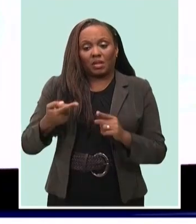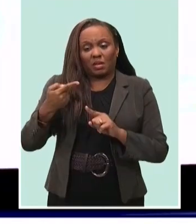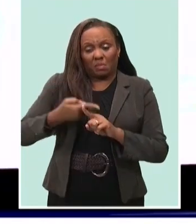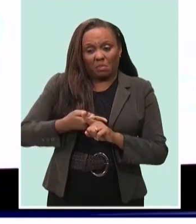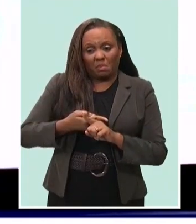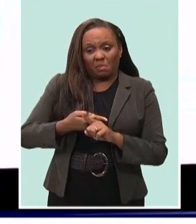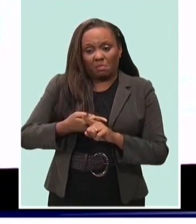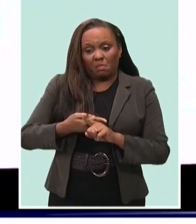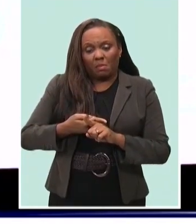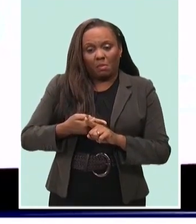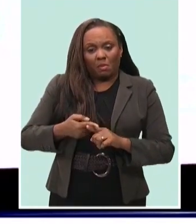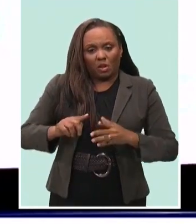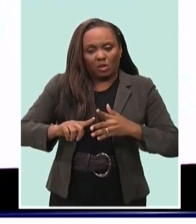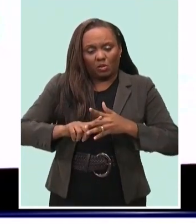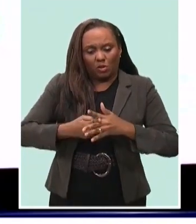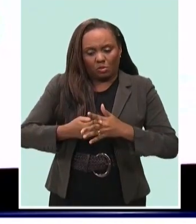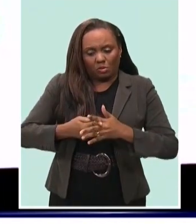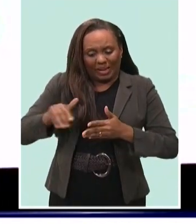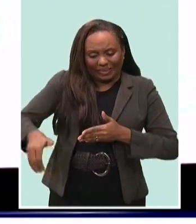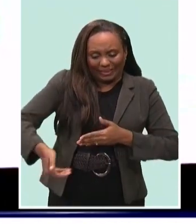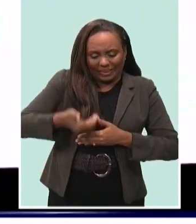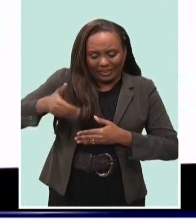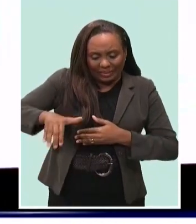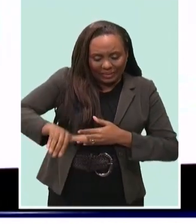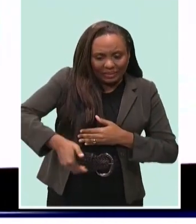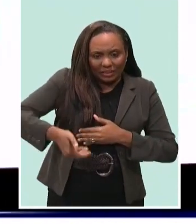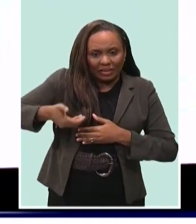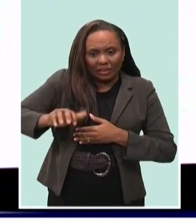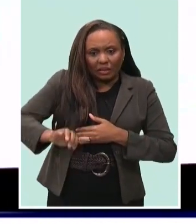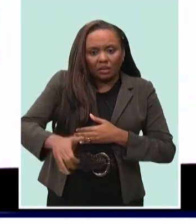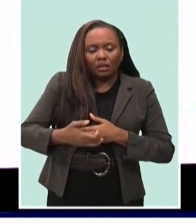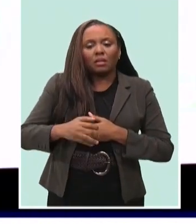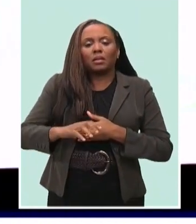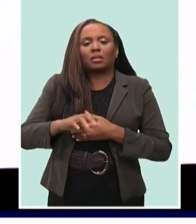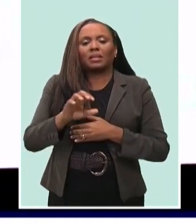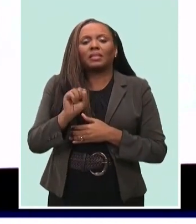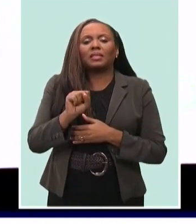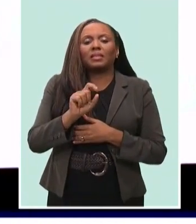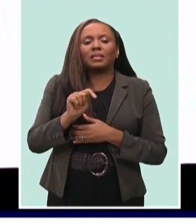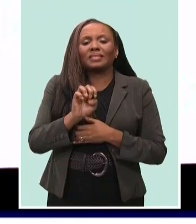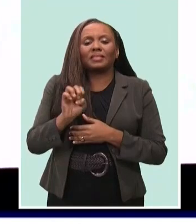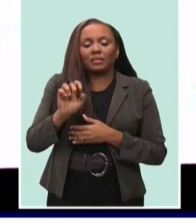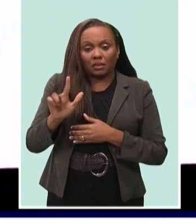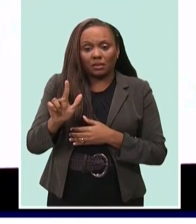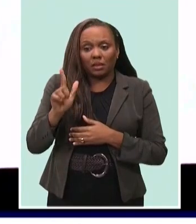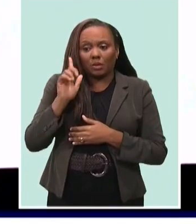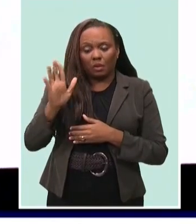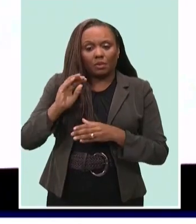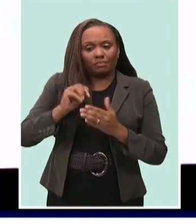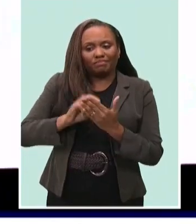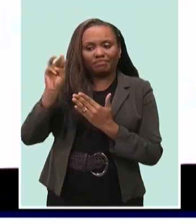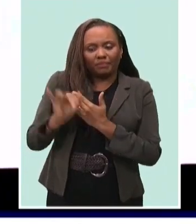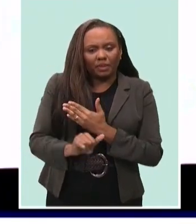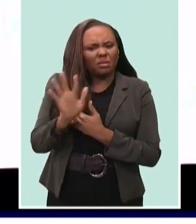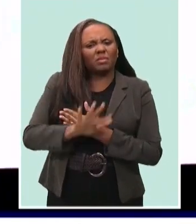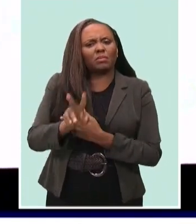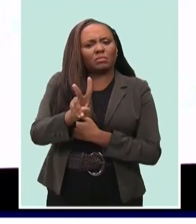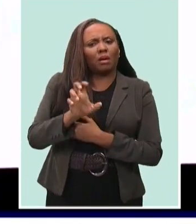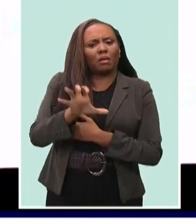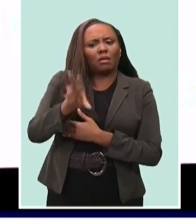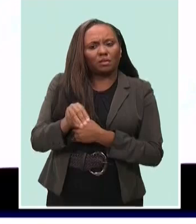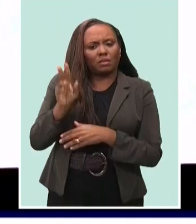The construction phase is going to start. They're going to be in the steel structure in about May, and it's projected to employ about 250